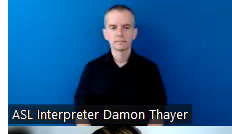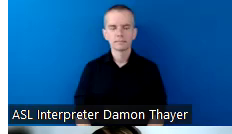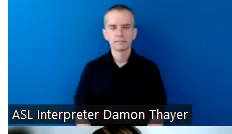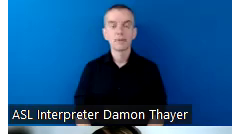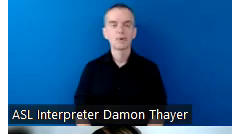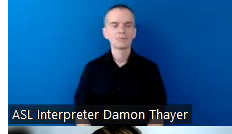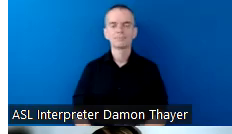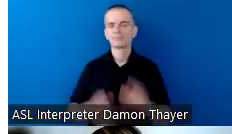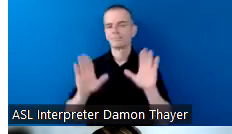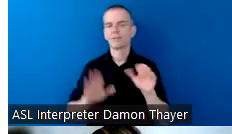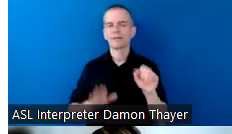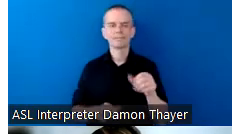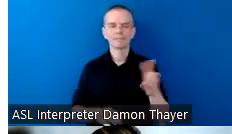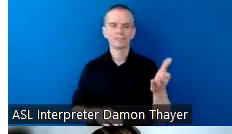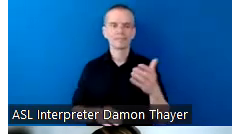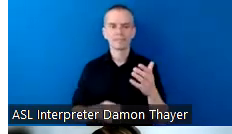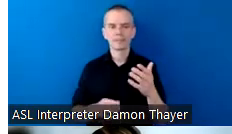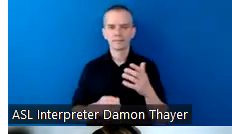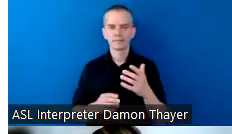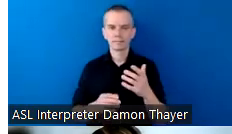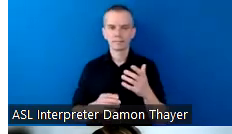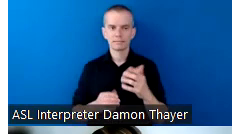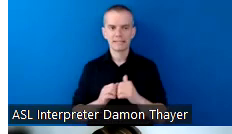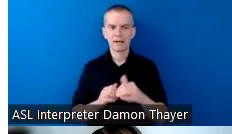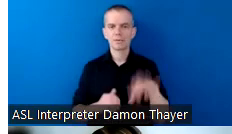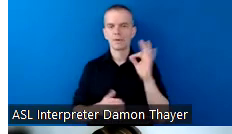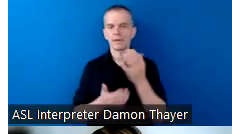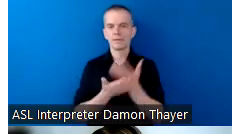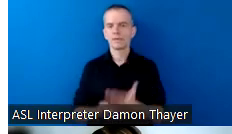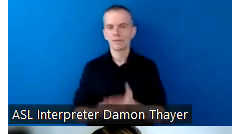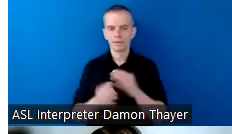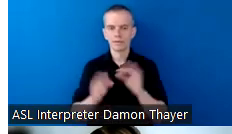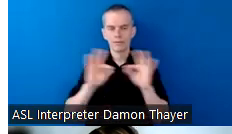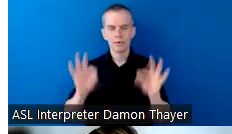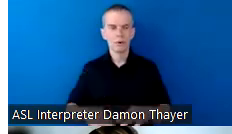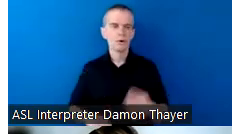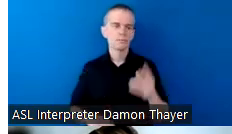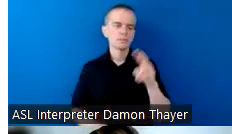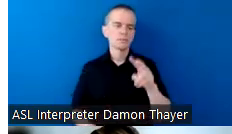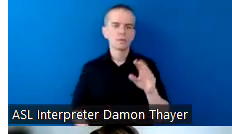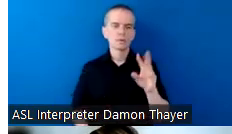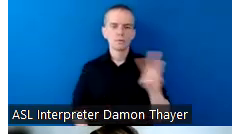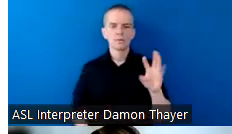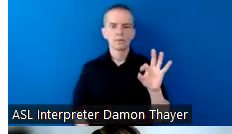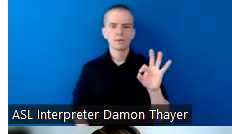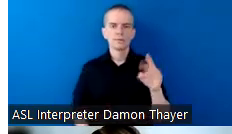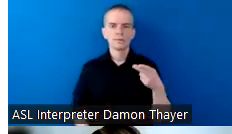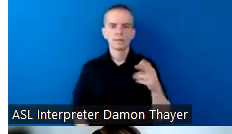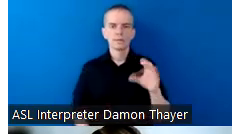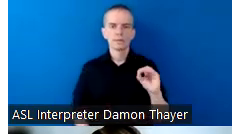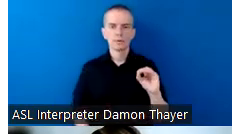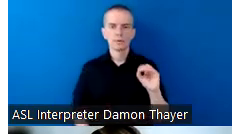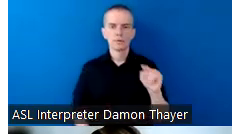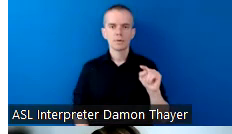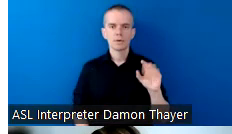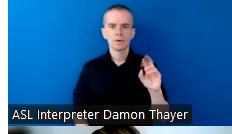Oh, great. Yeah, so this tells you how to find that verification form. So it says you can go to our website, fhco.org,